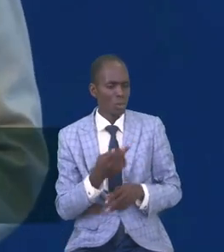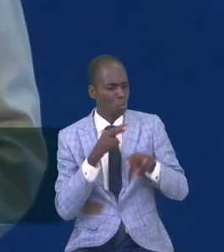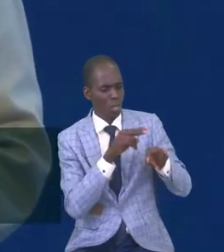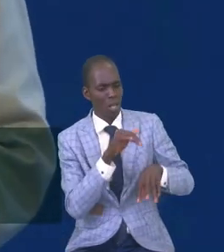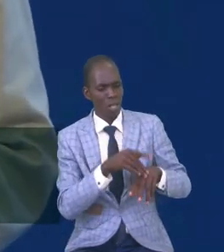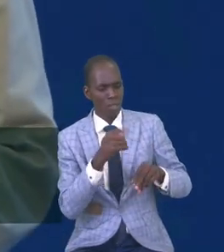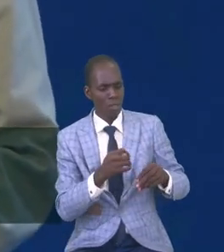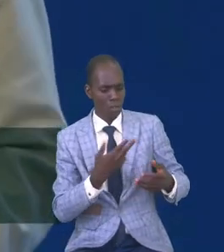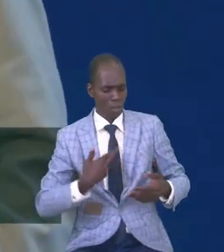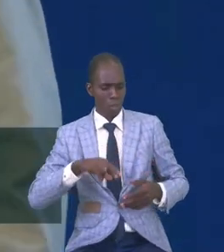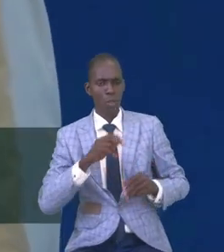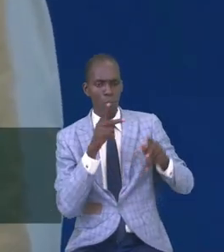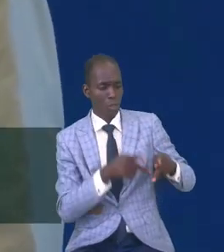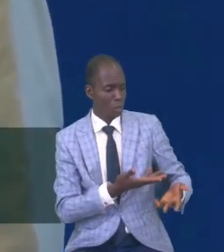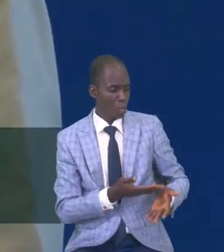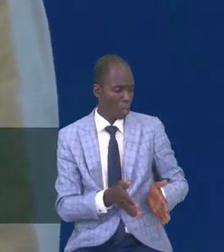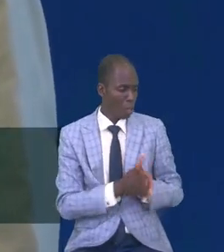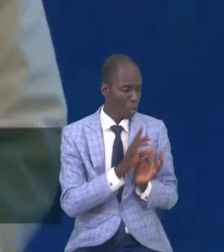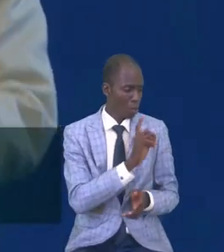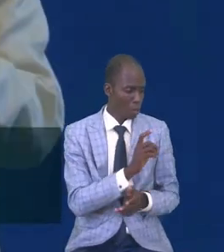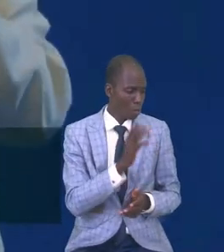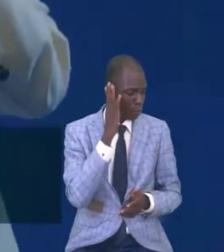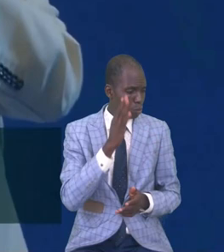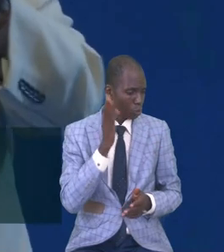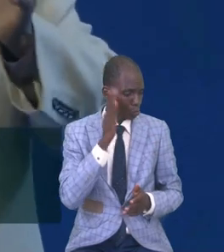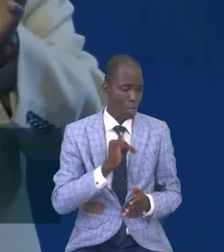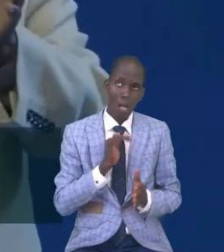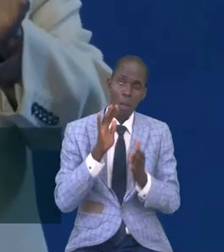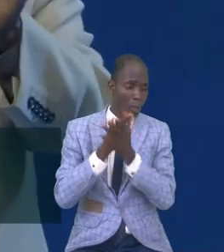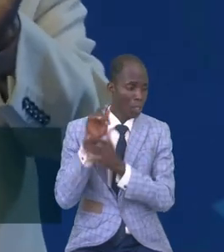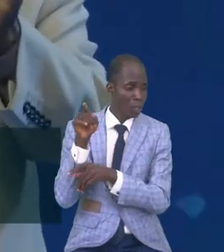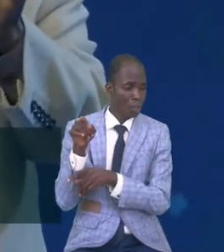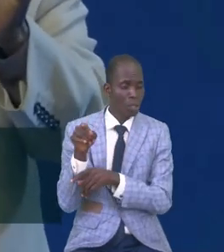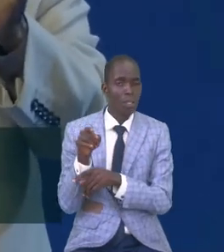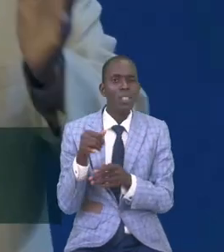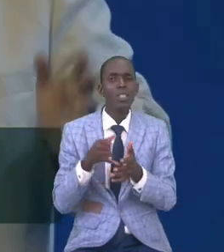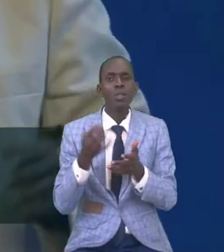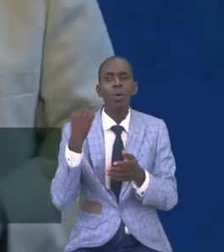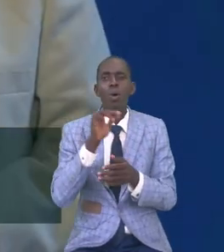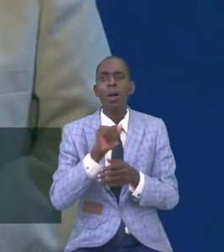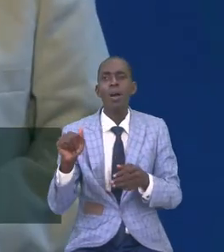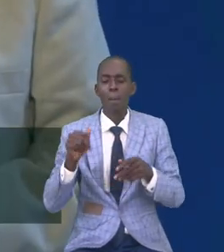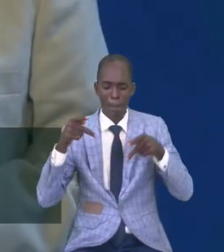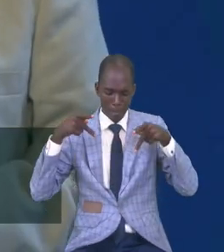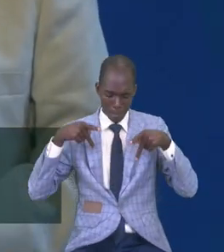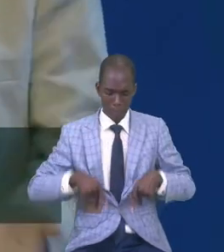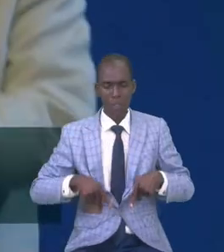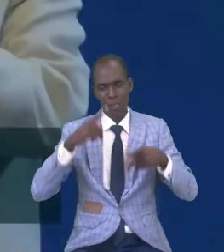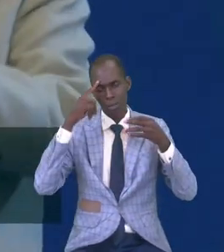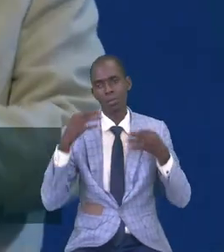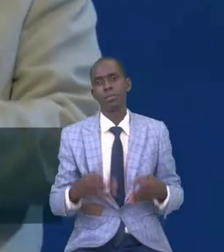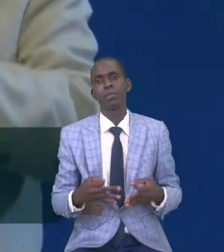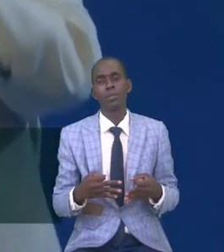person there. Should I believe? It was a personal decision.